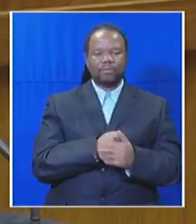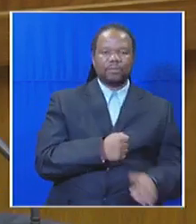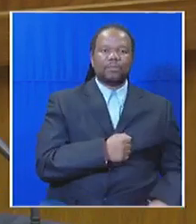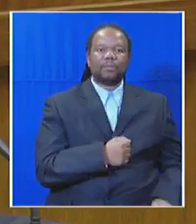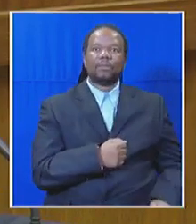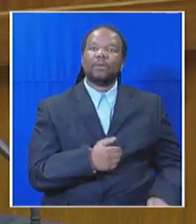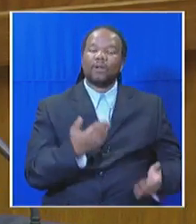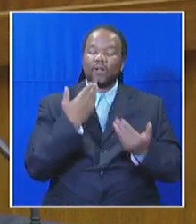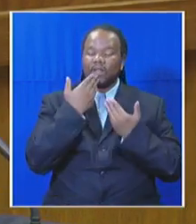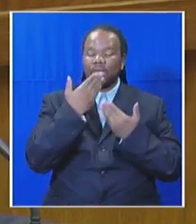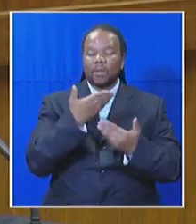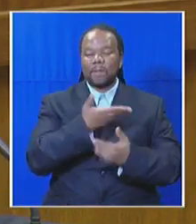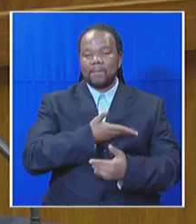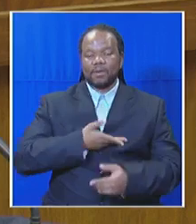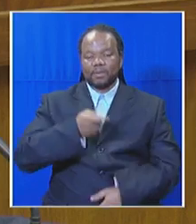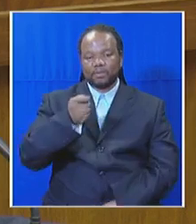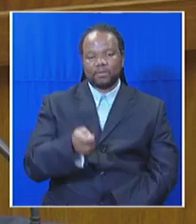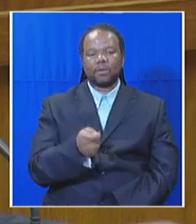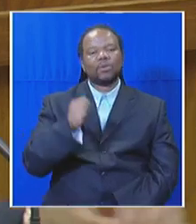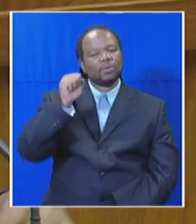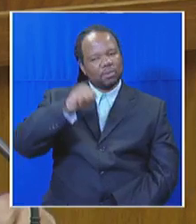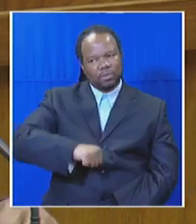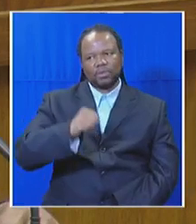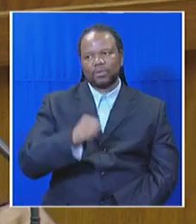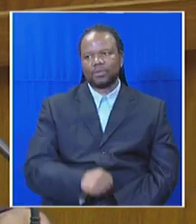Thank you, Madam Speaker. Yes,